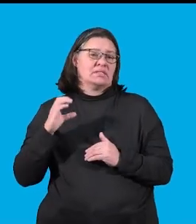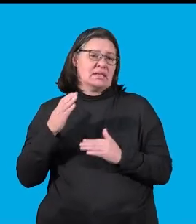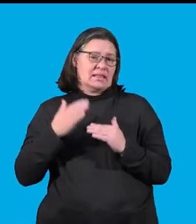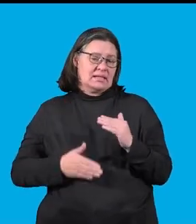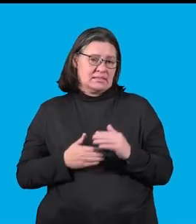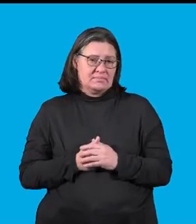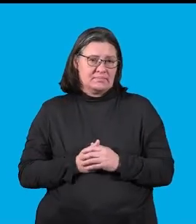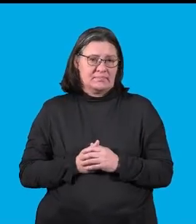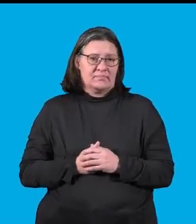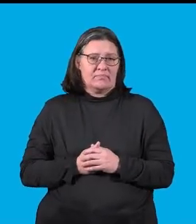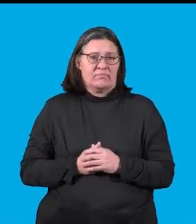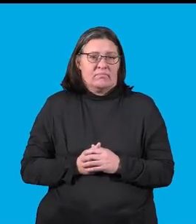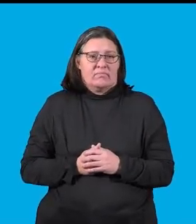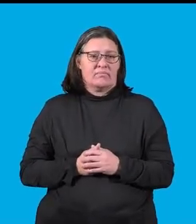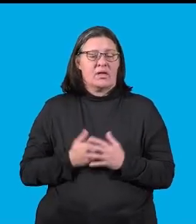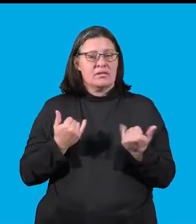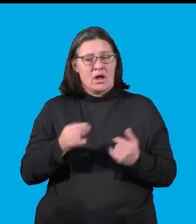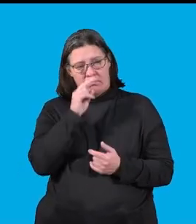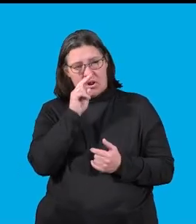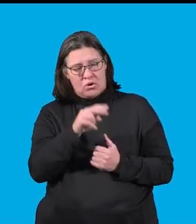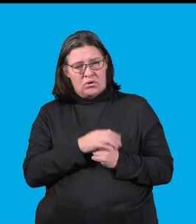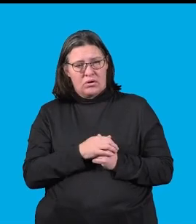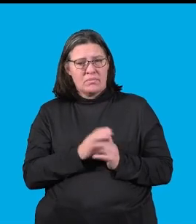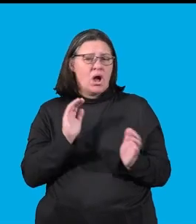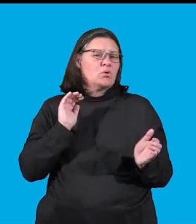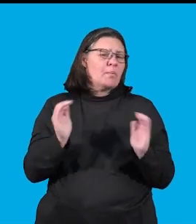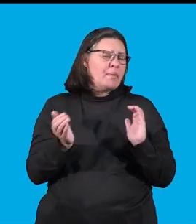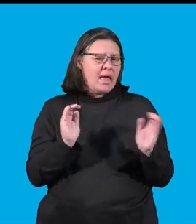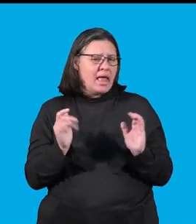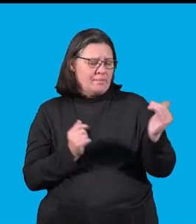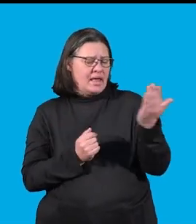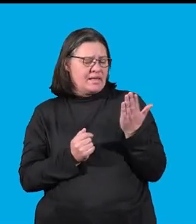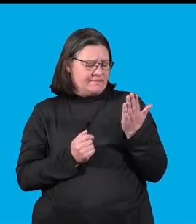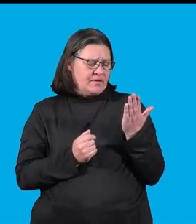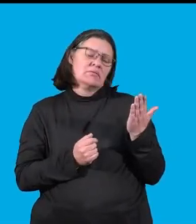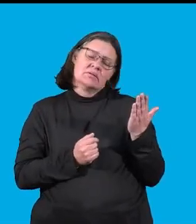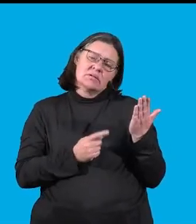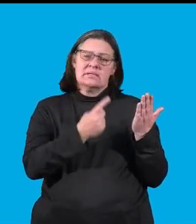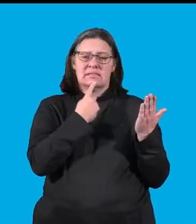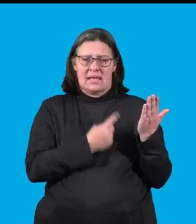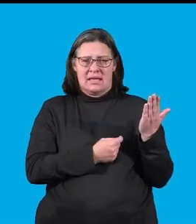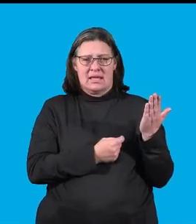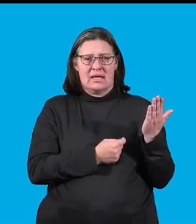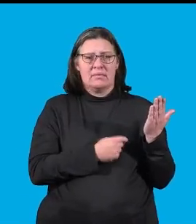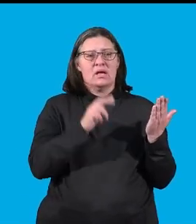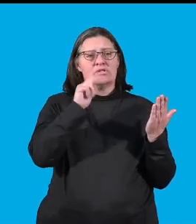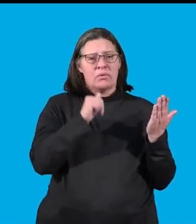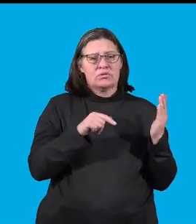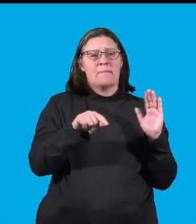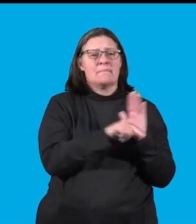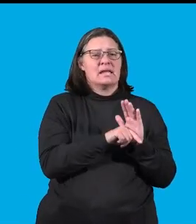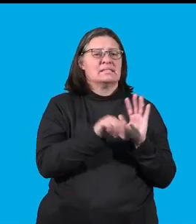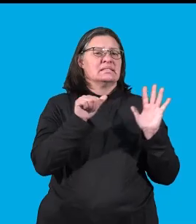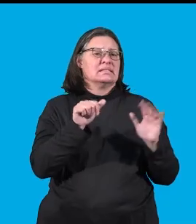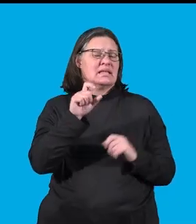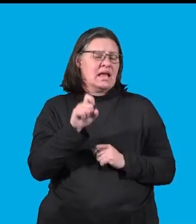c at the end. And now look at this, and I compare it to what they've given me. They've said, well, this is supposed to be